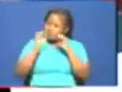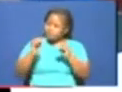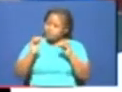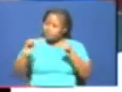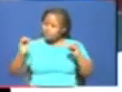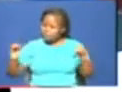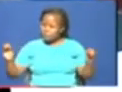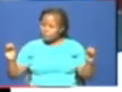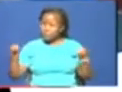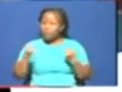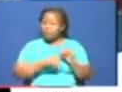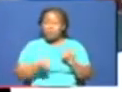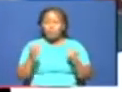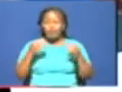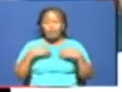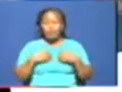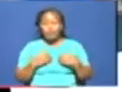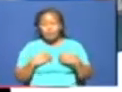will have